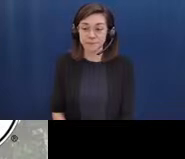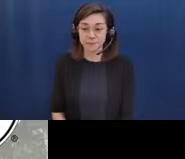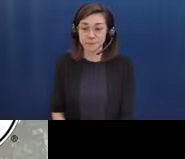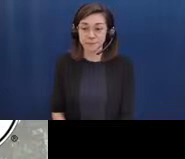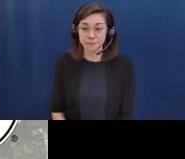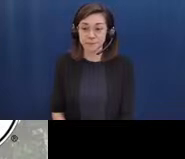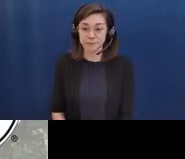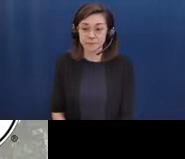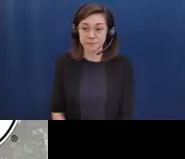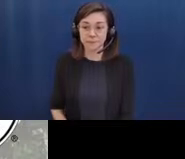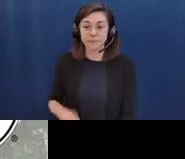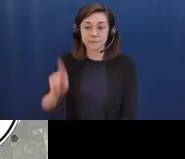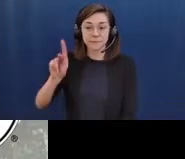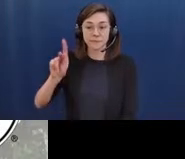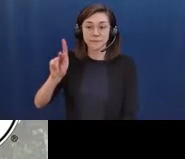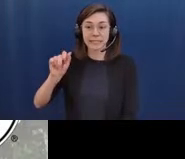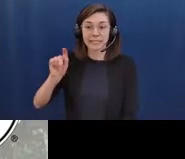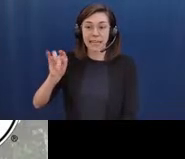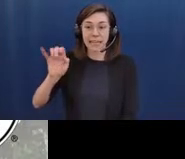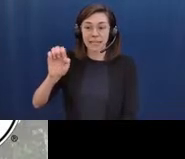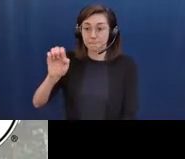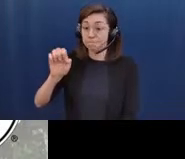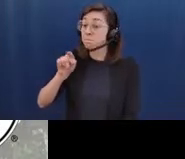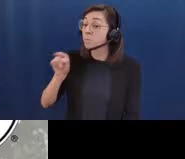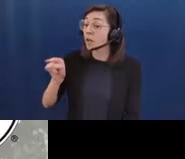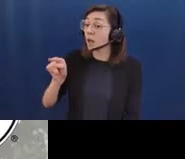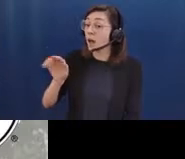There anyone else who, we have,